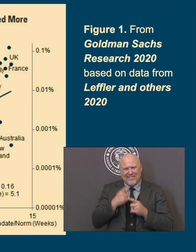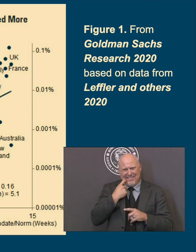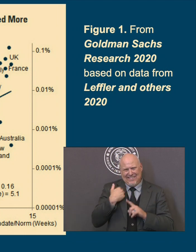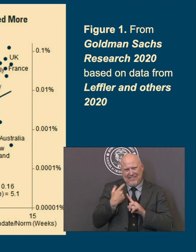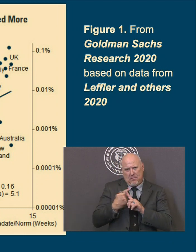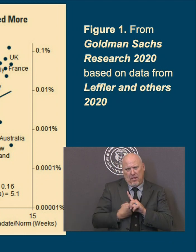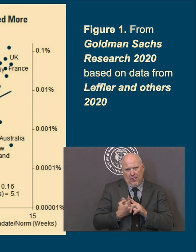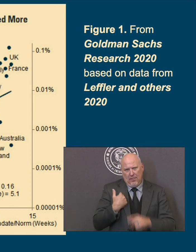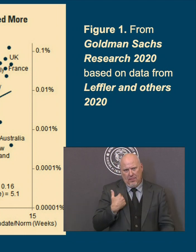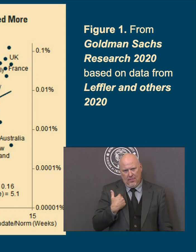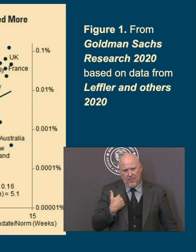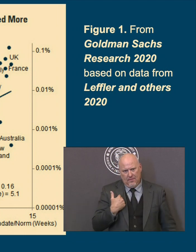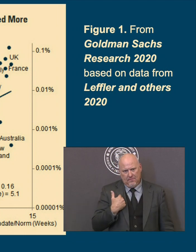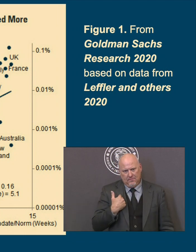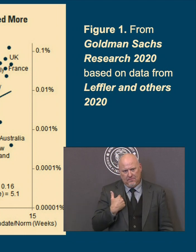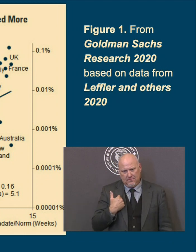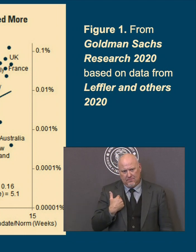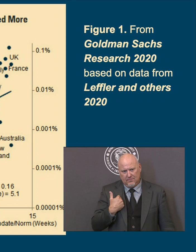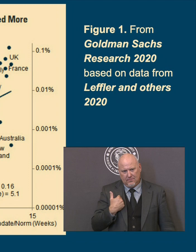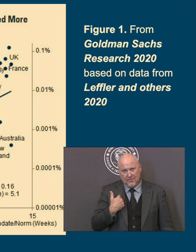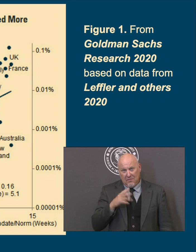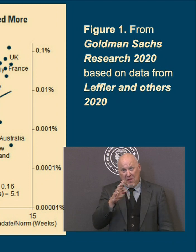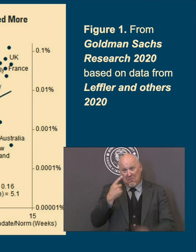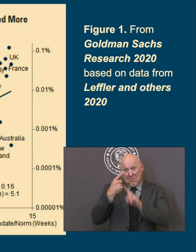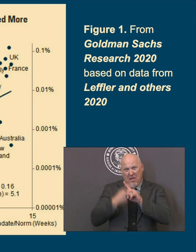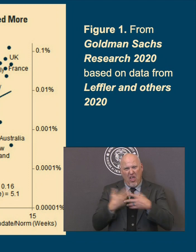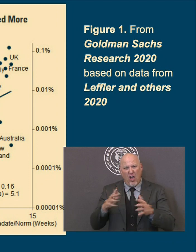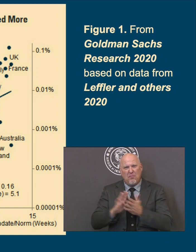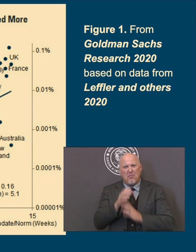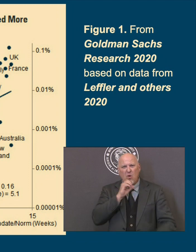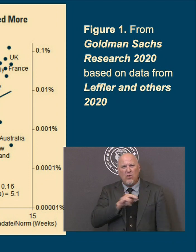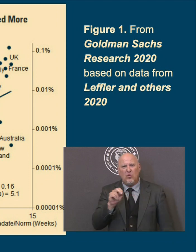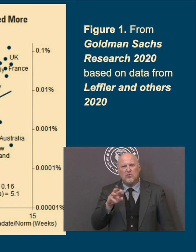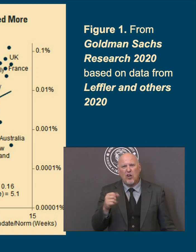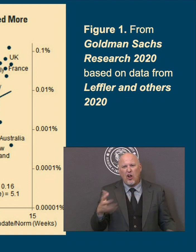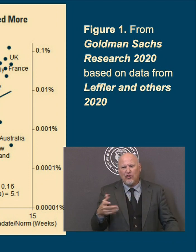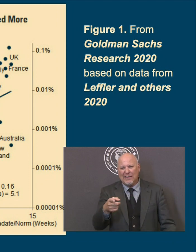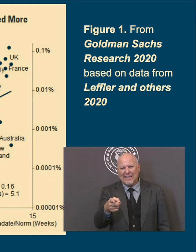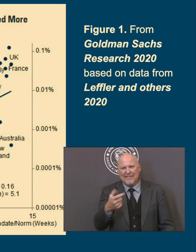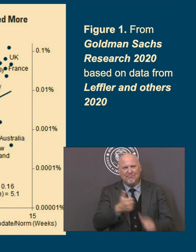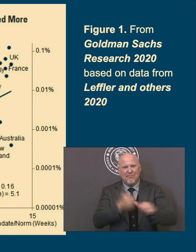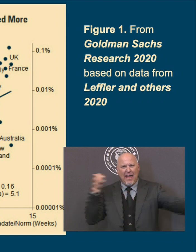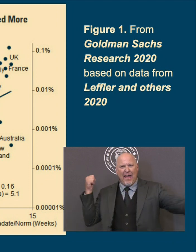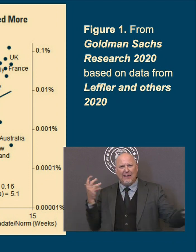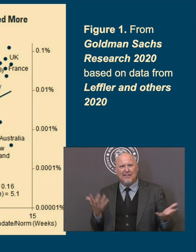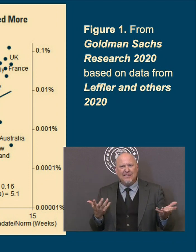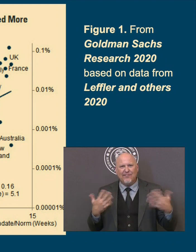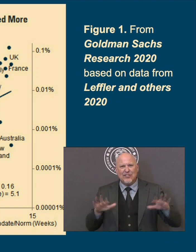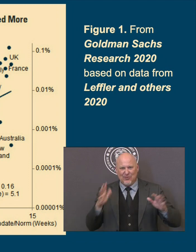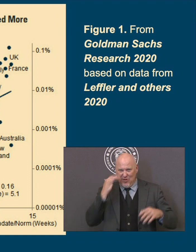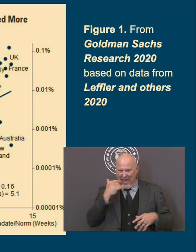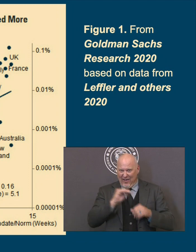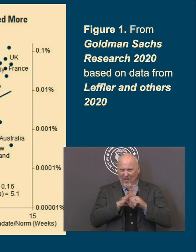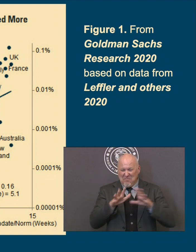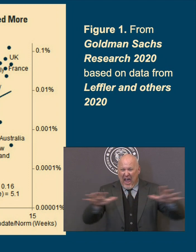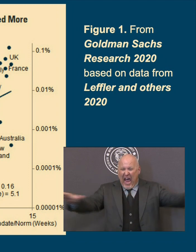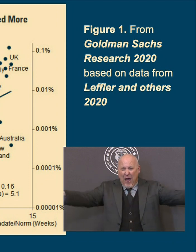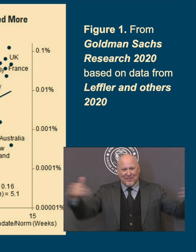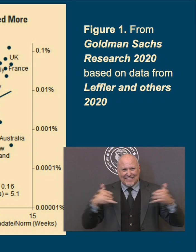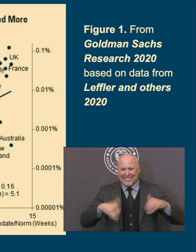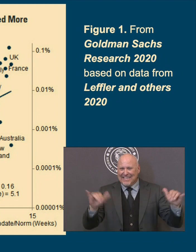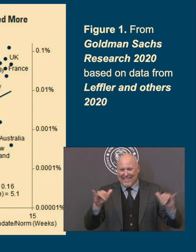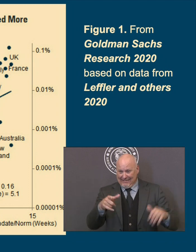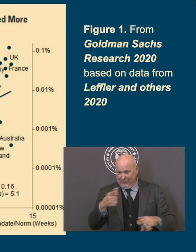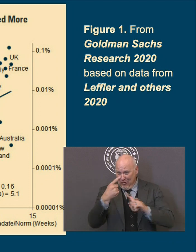side is that countries that either had a mask culture to begin with, so many countries in Southeast Asia, for example, have long used